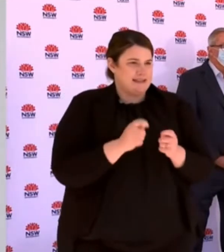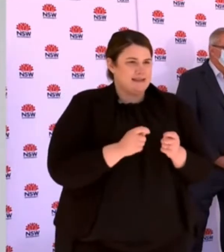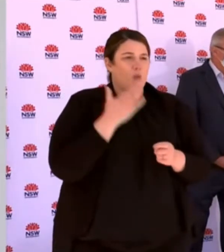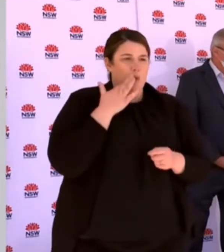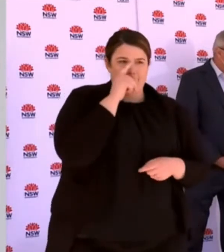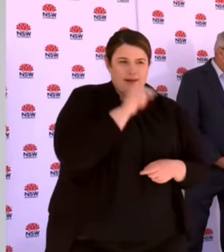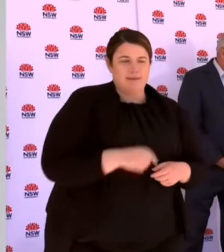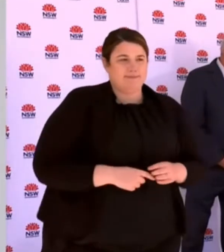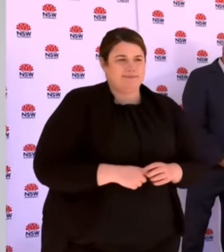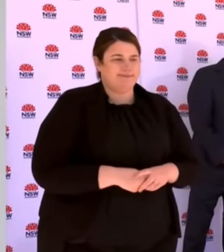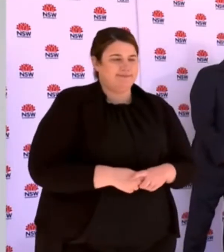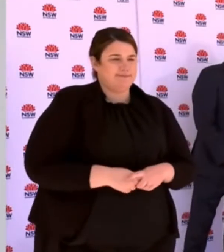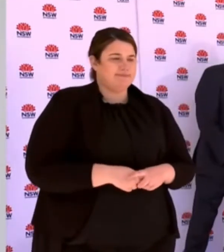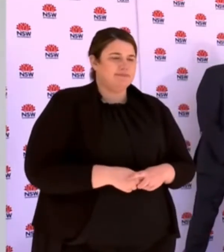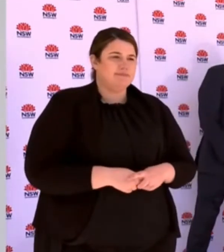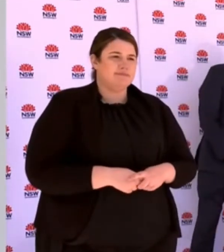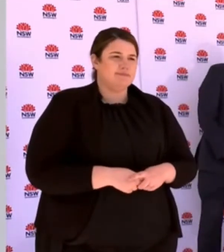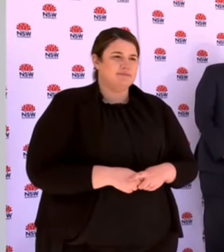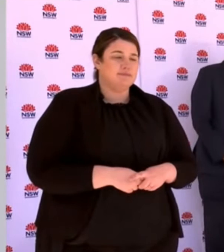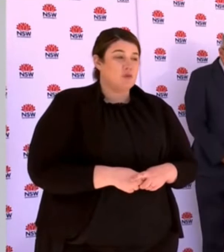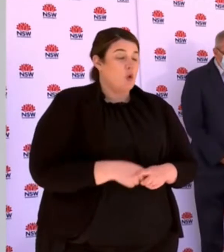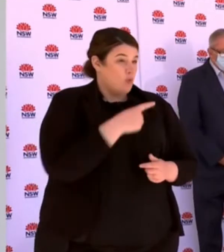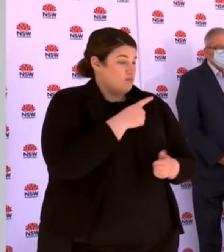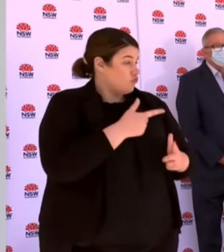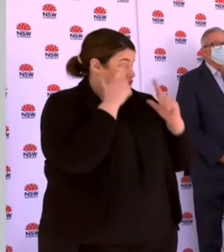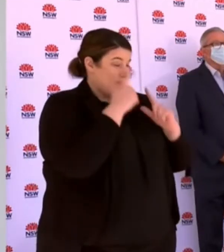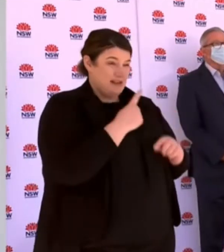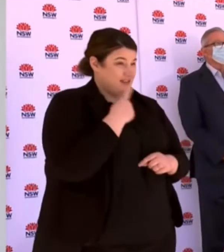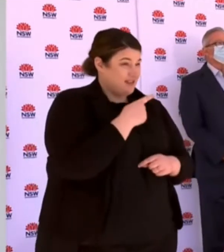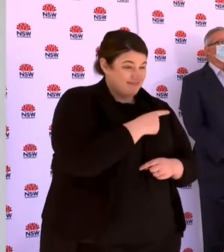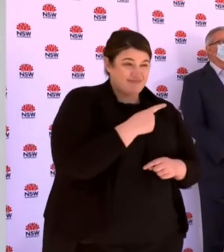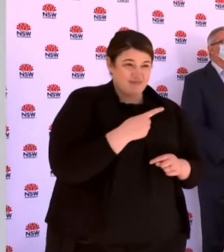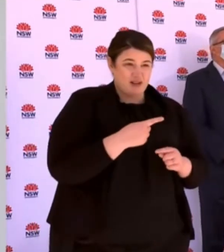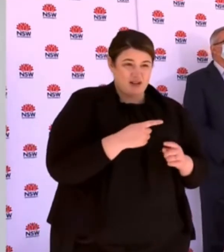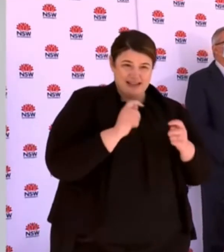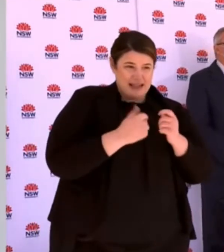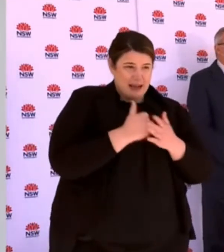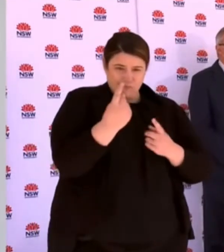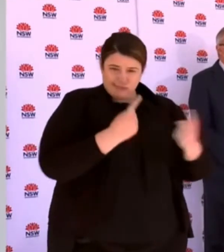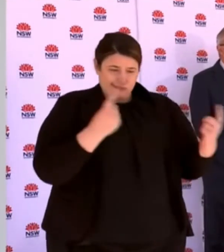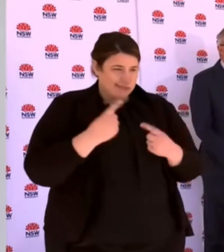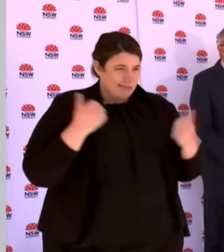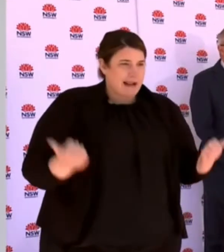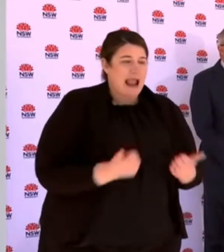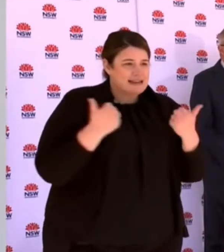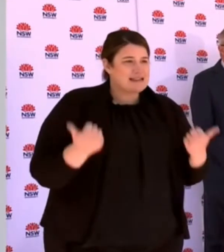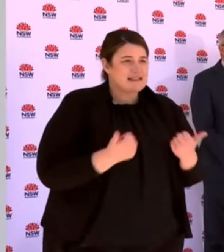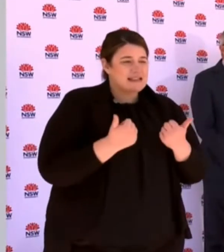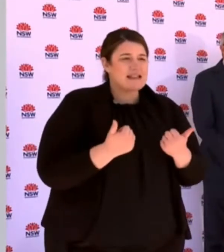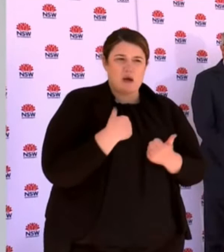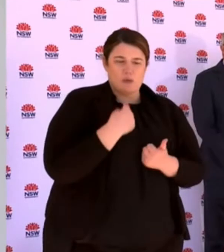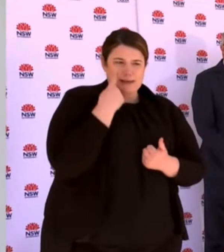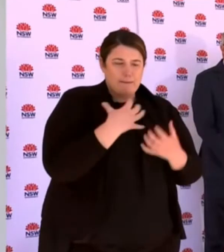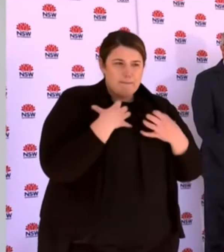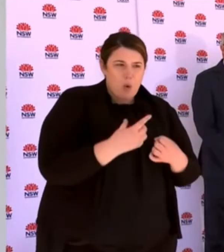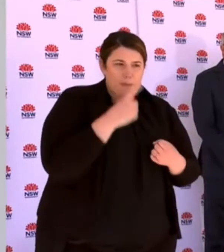earliest point. So as the Premier said, it's pleasing to see that testing numbers have remained high. It's pleasing to see we're